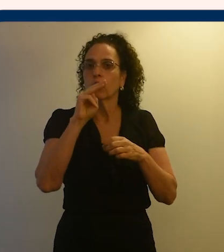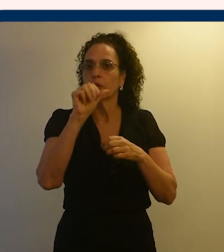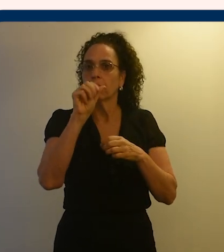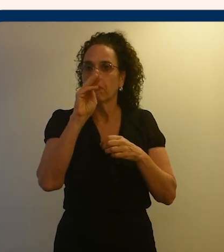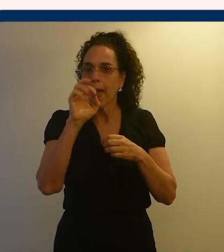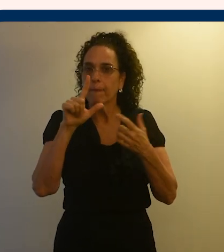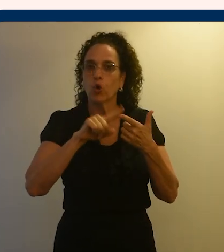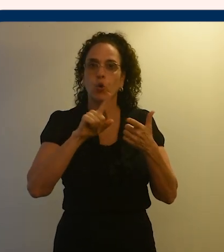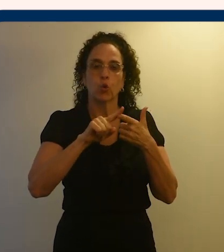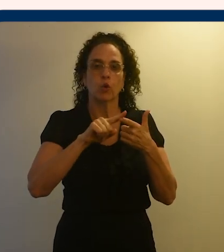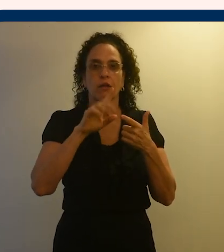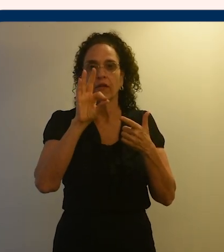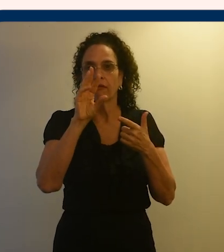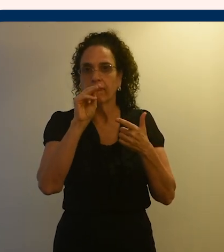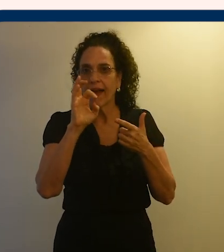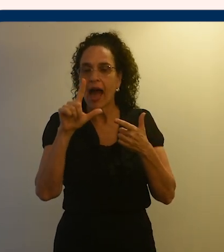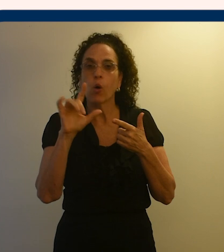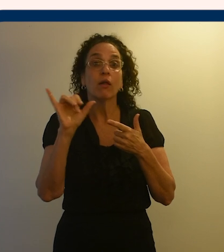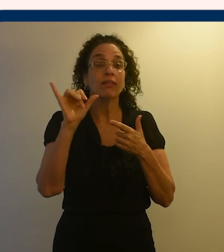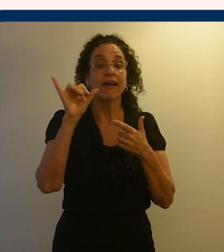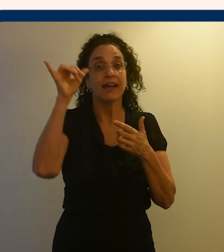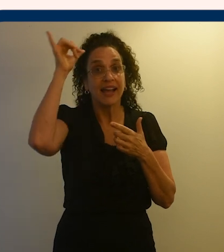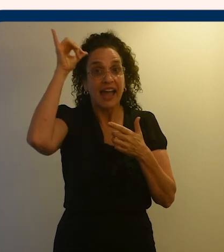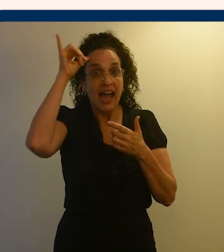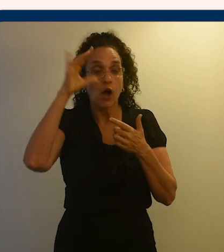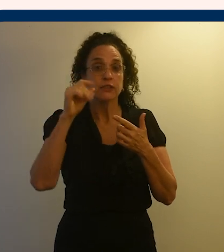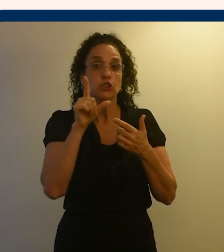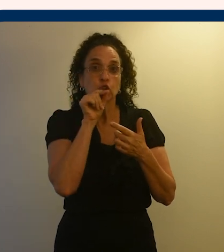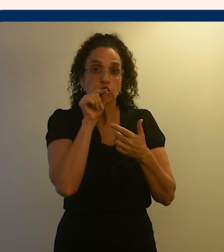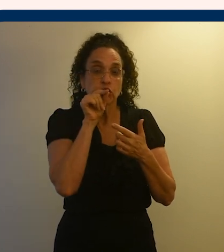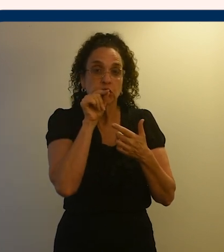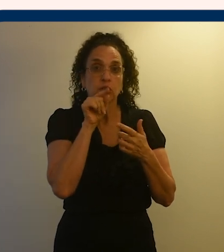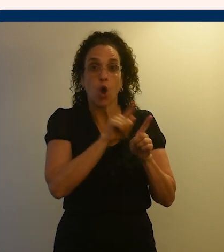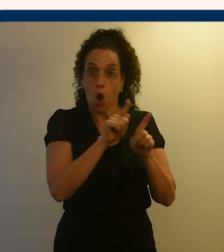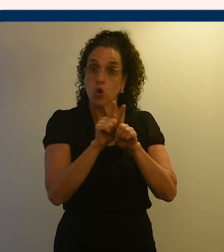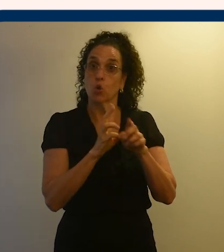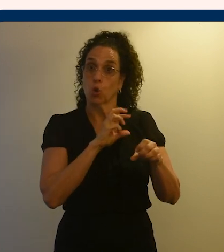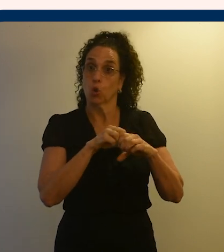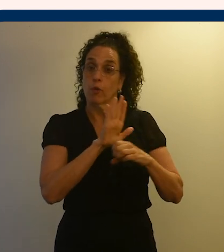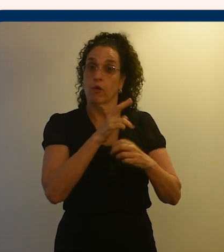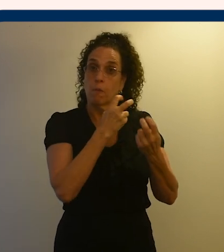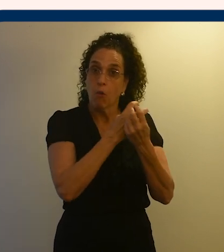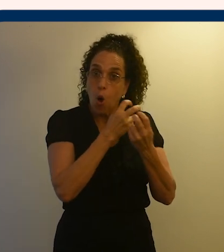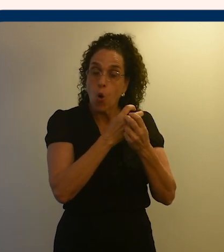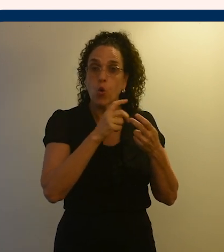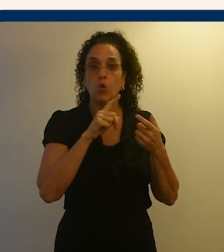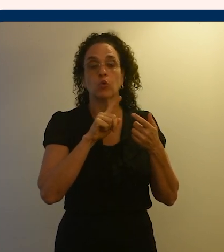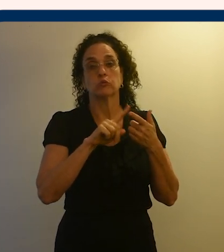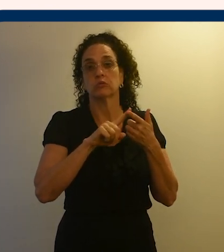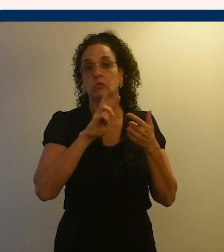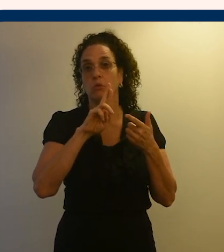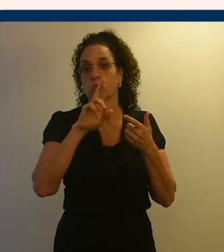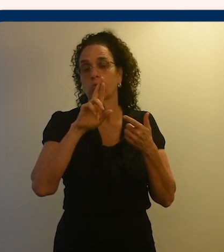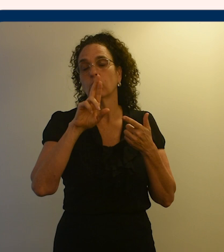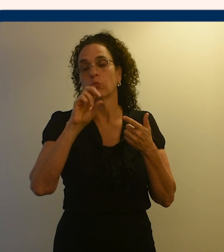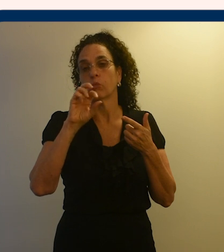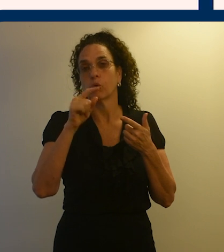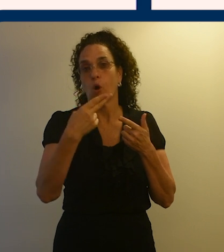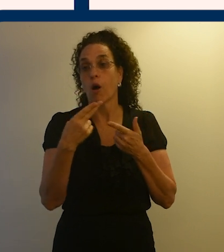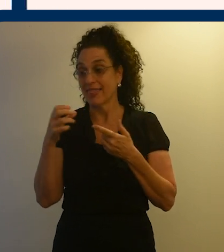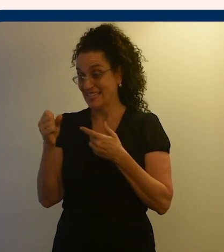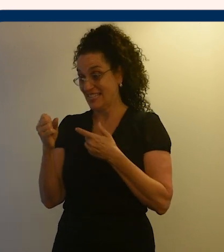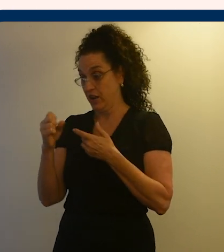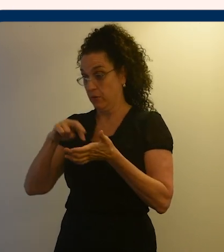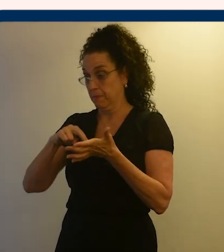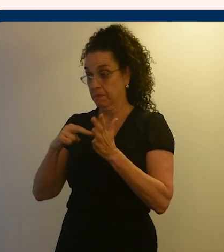well as their bones and broth. Dairy refers to all foods that are made of